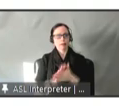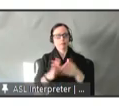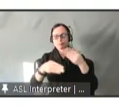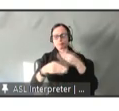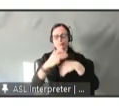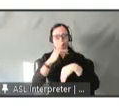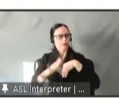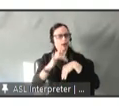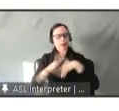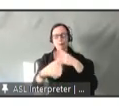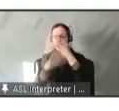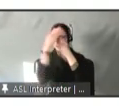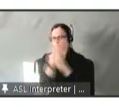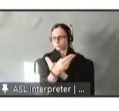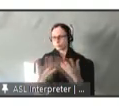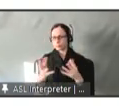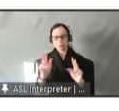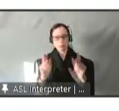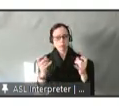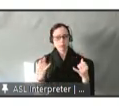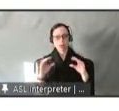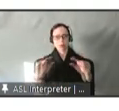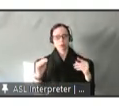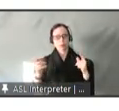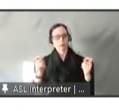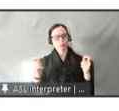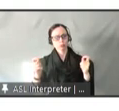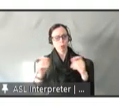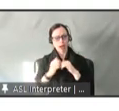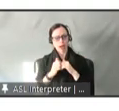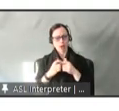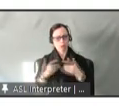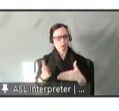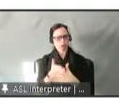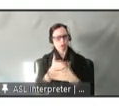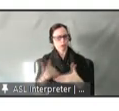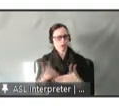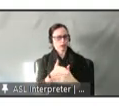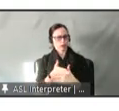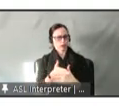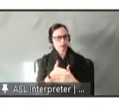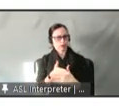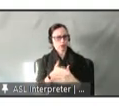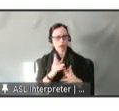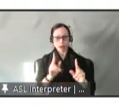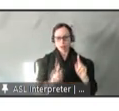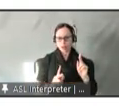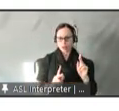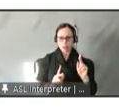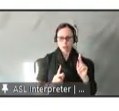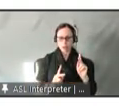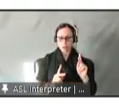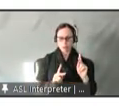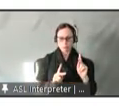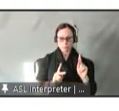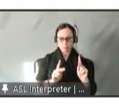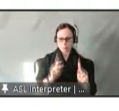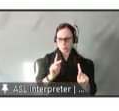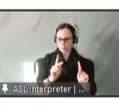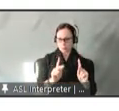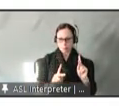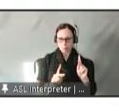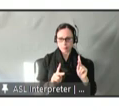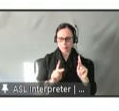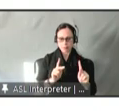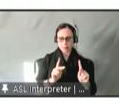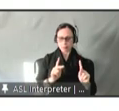no one has any control over and how it is shared, and that people are automatically opted in. So while